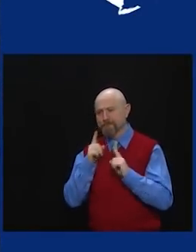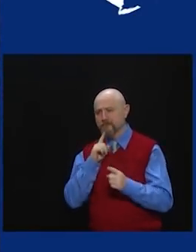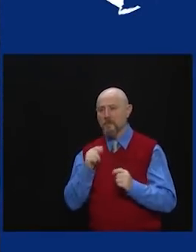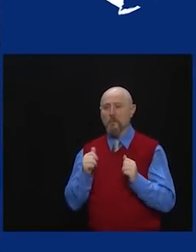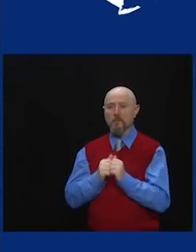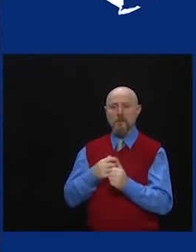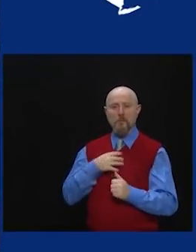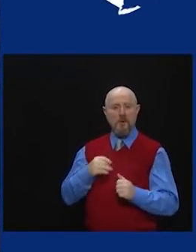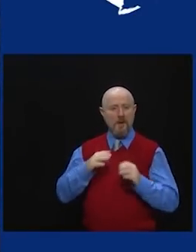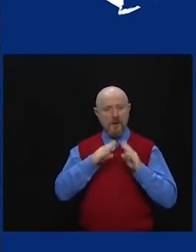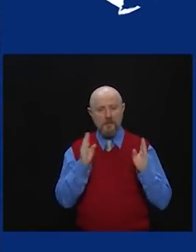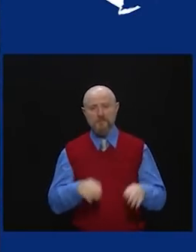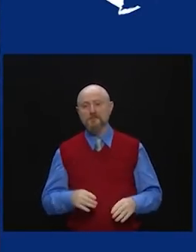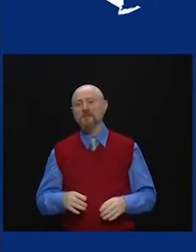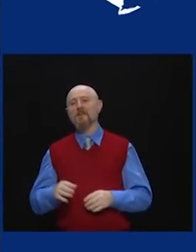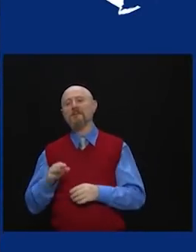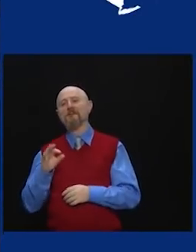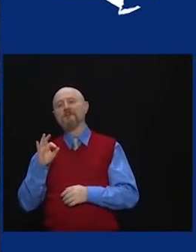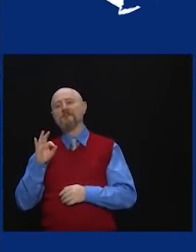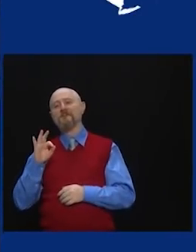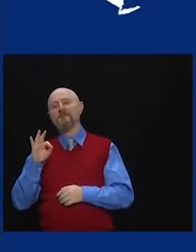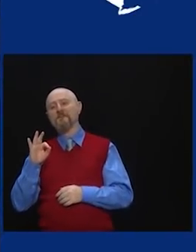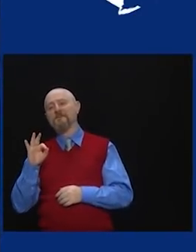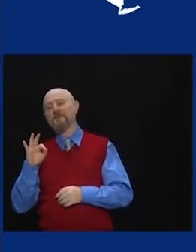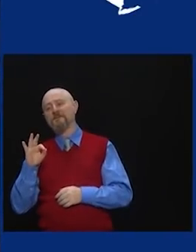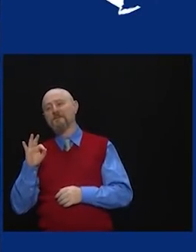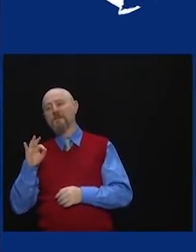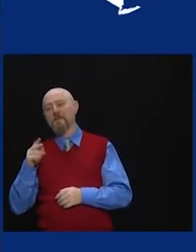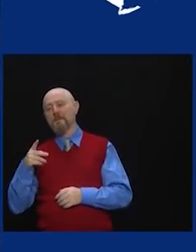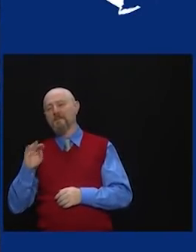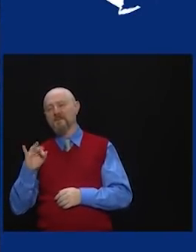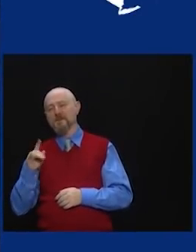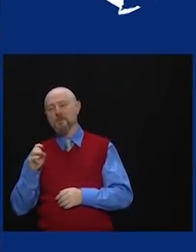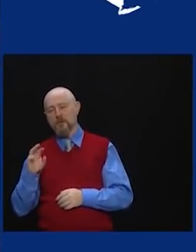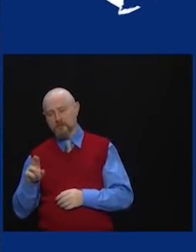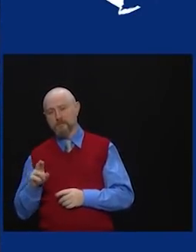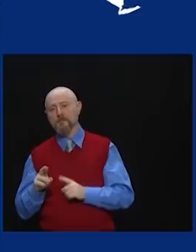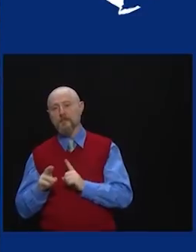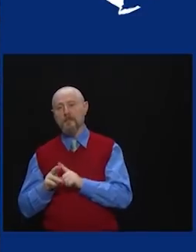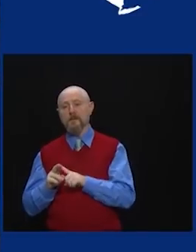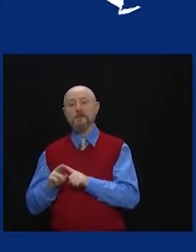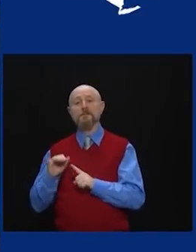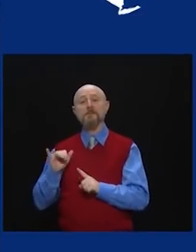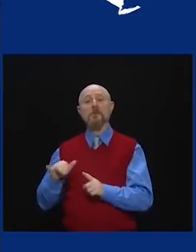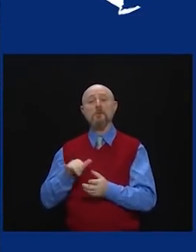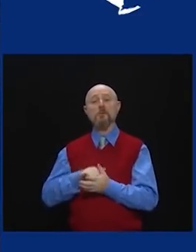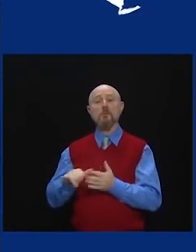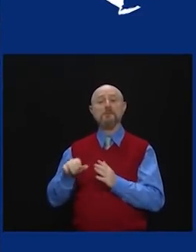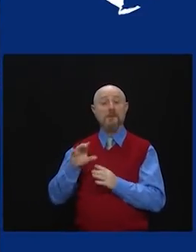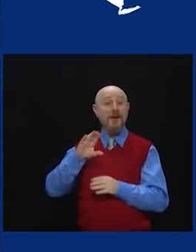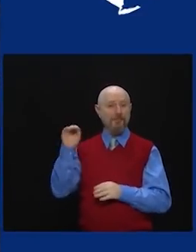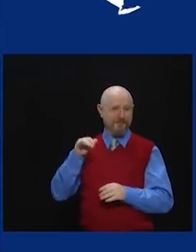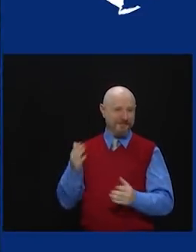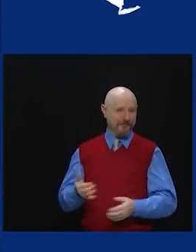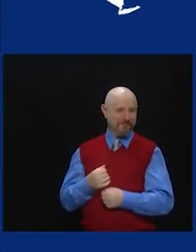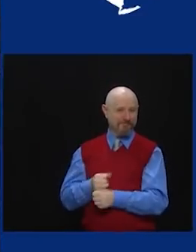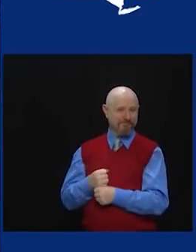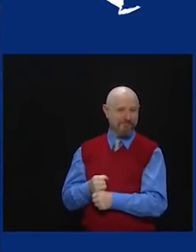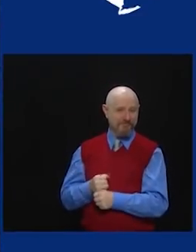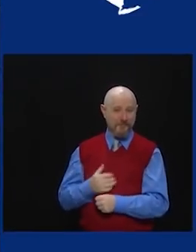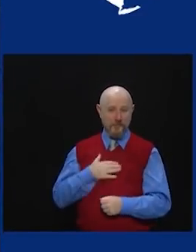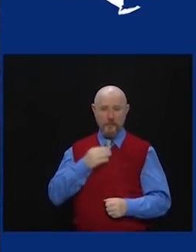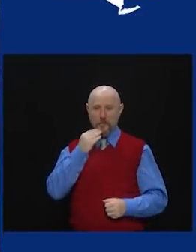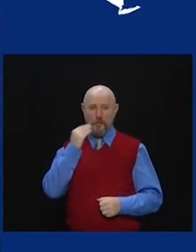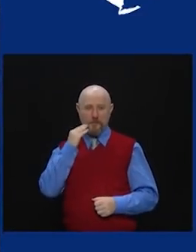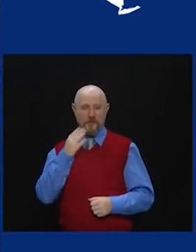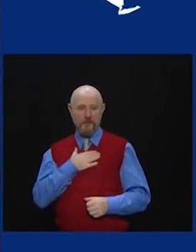We're delighted to know that they're so close to us. I'm ready to be the person who drives over and picks up as soon as they're commercially available, and all